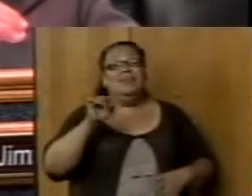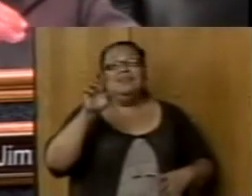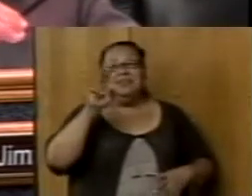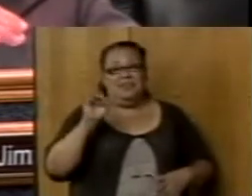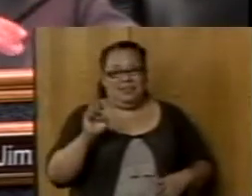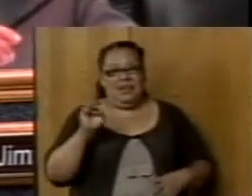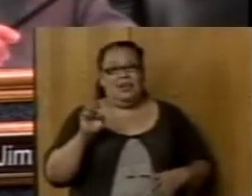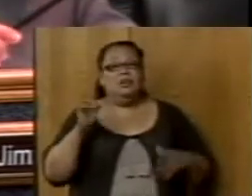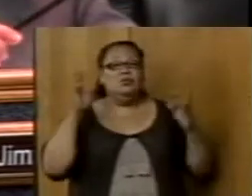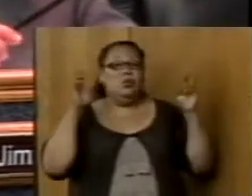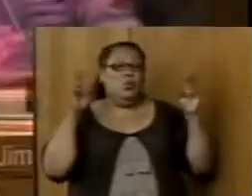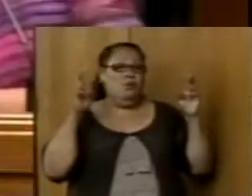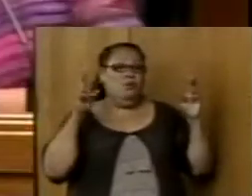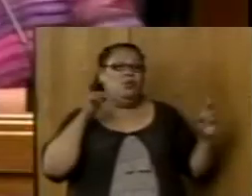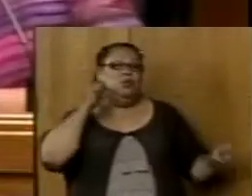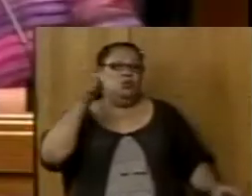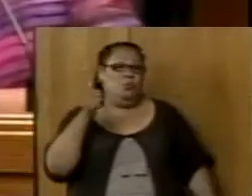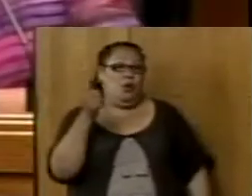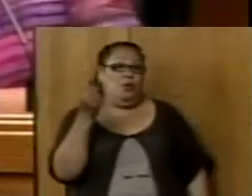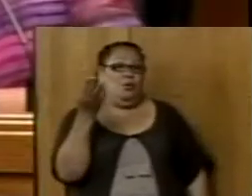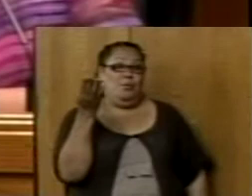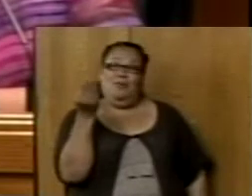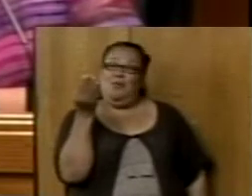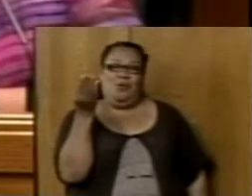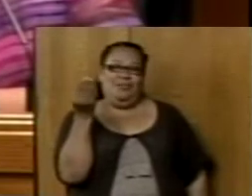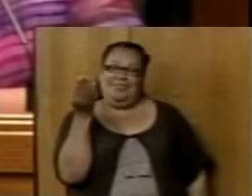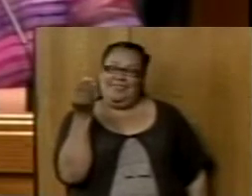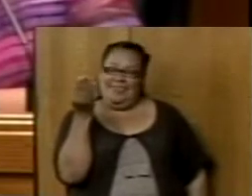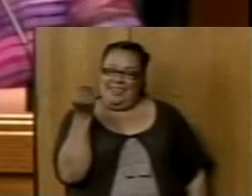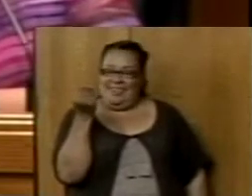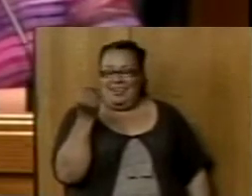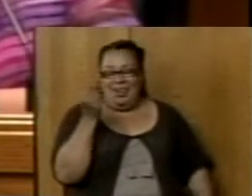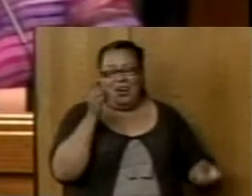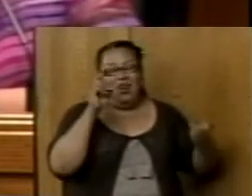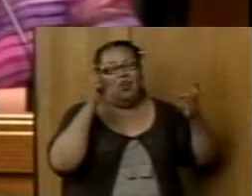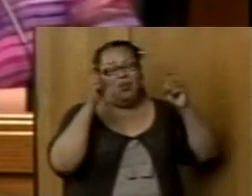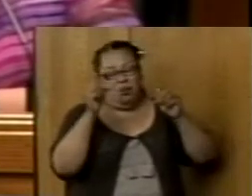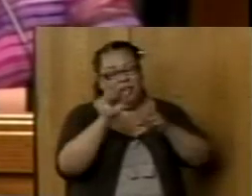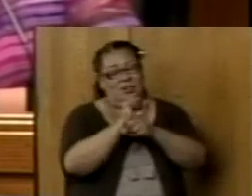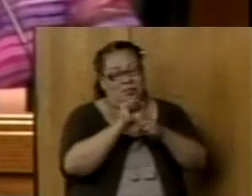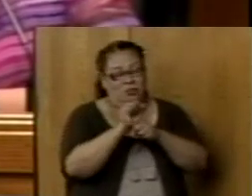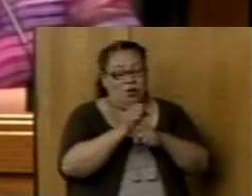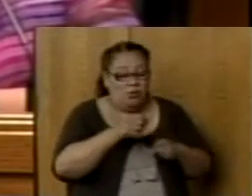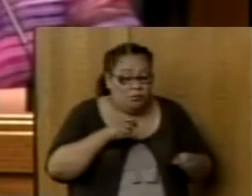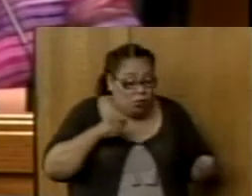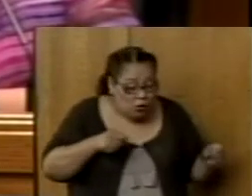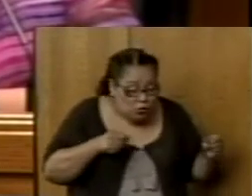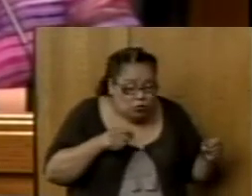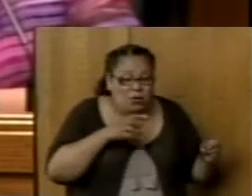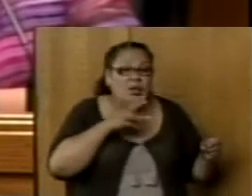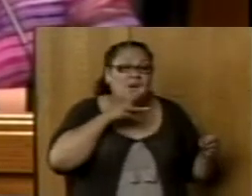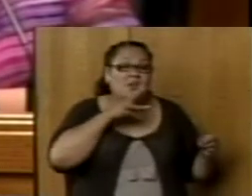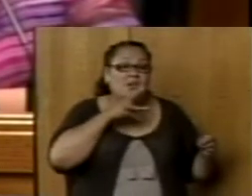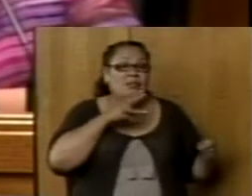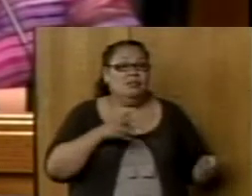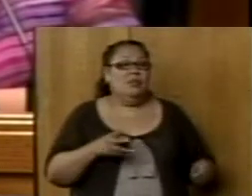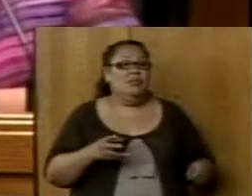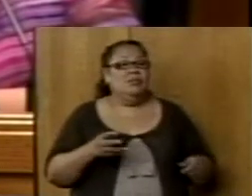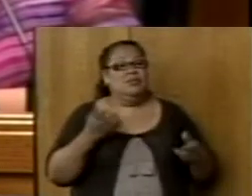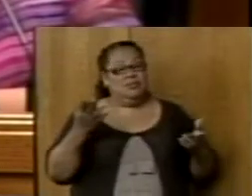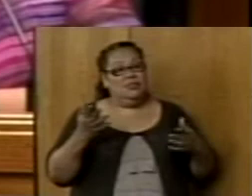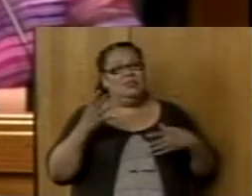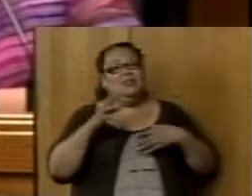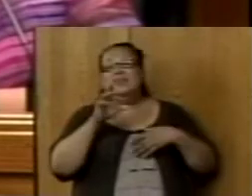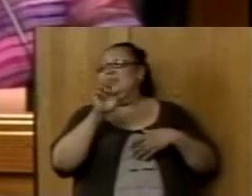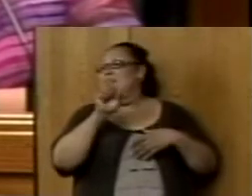hopefully by tomorrow it'll be done. Number 14, provide corrective work to drinking fountain wall framing including baseboard